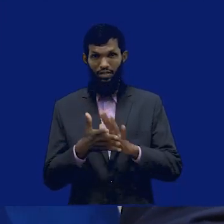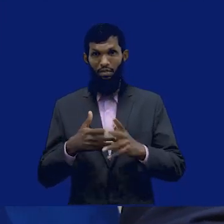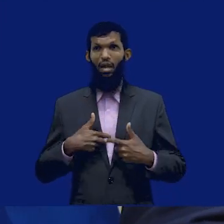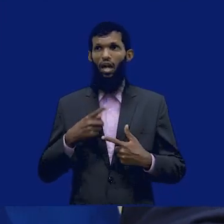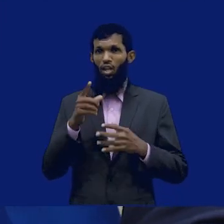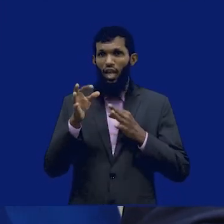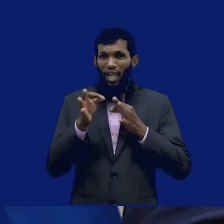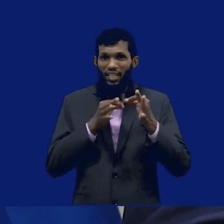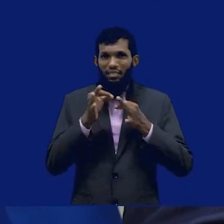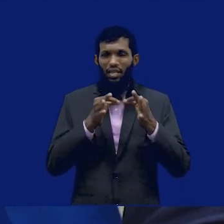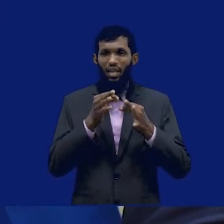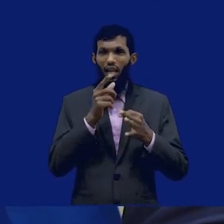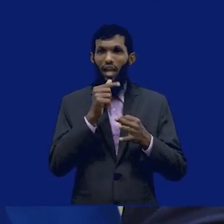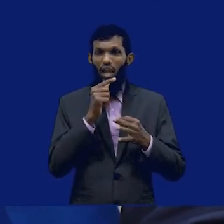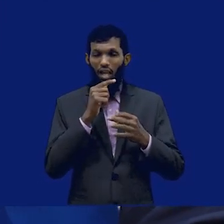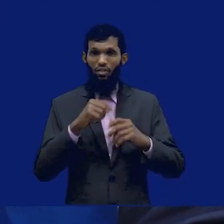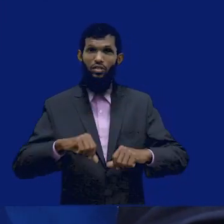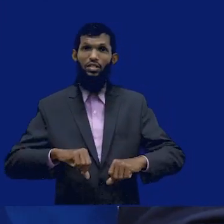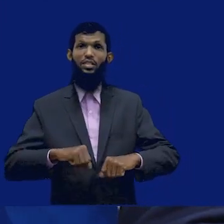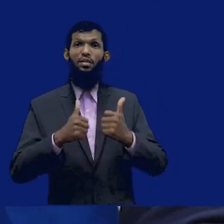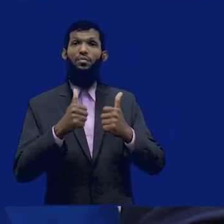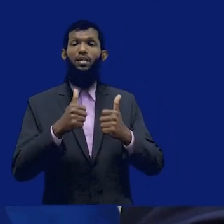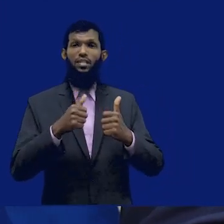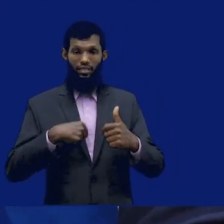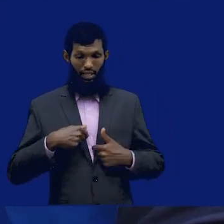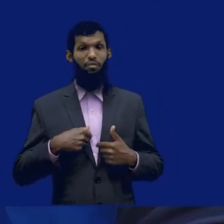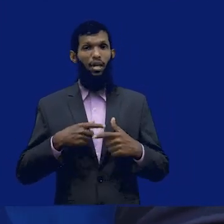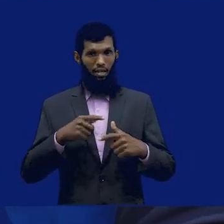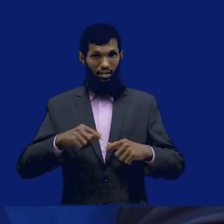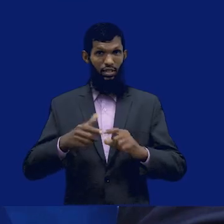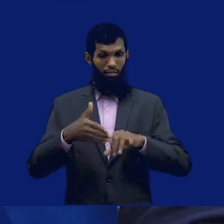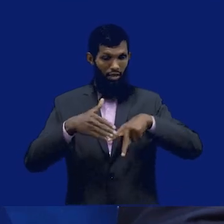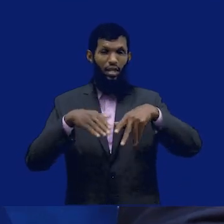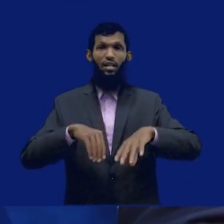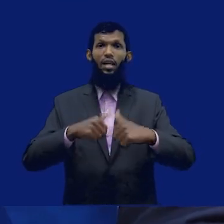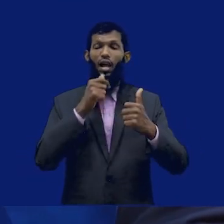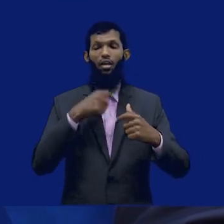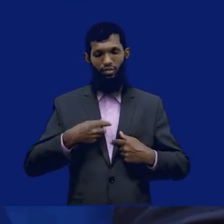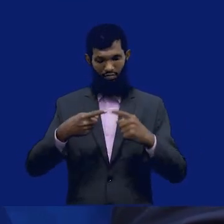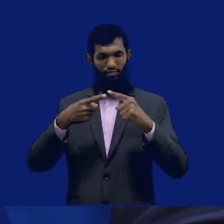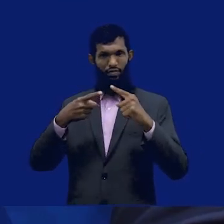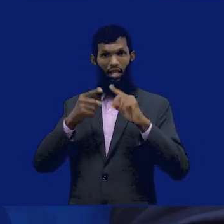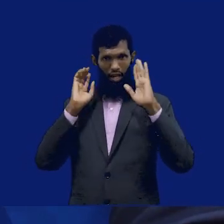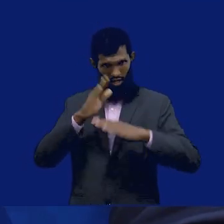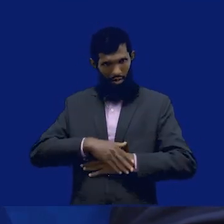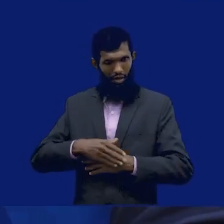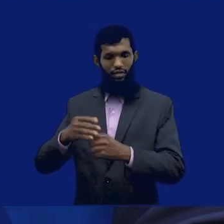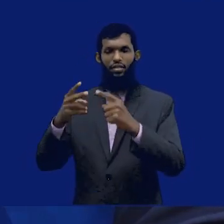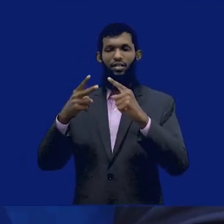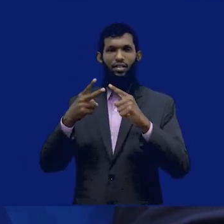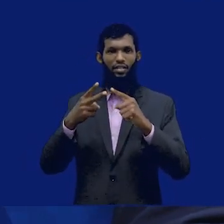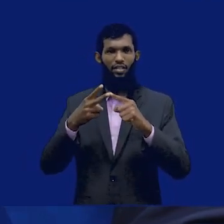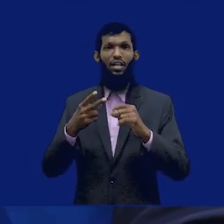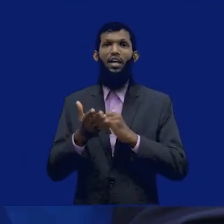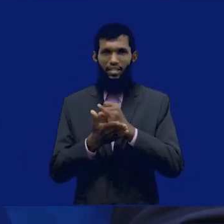subhanahu wa ta'ala described the believers that they are the people who praise, and they are the people who give